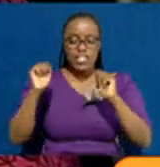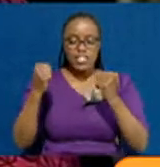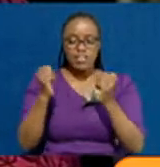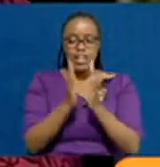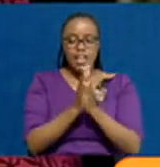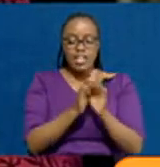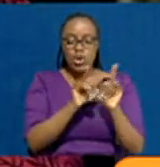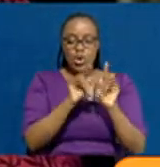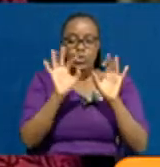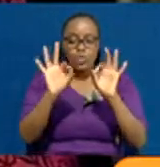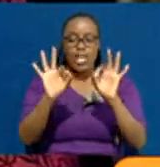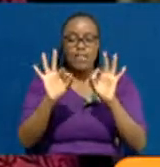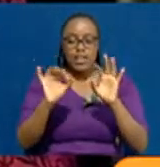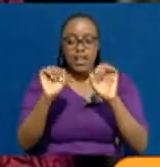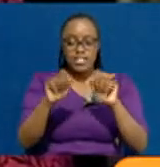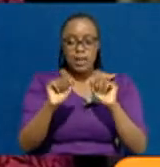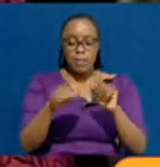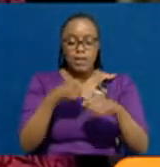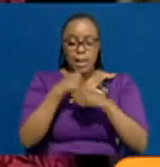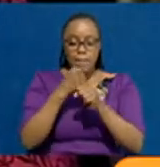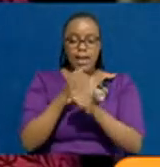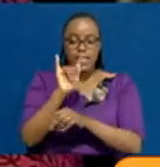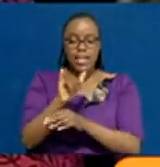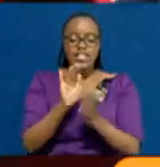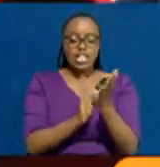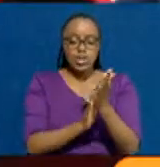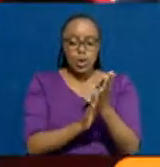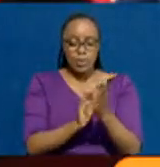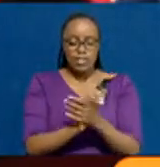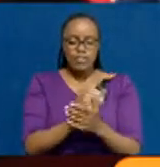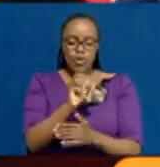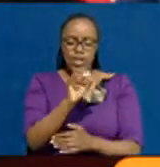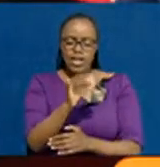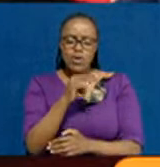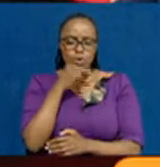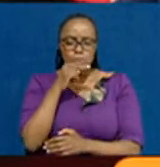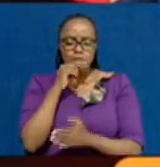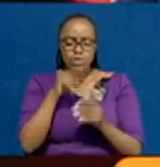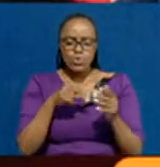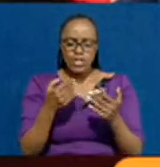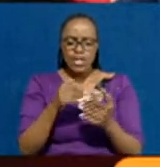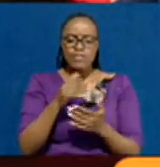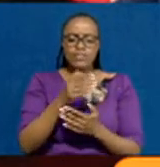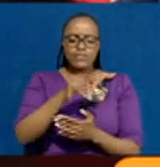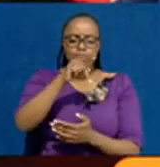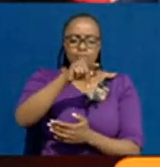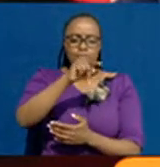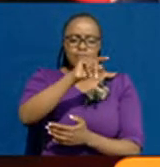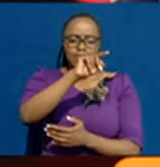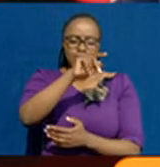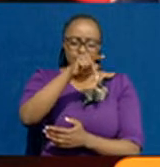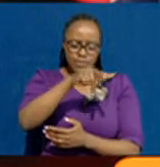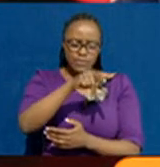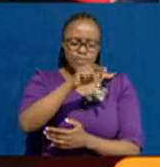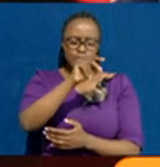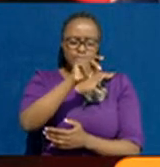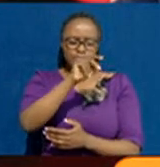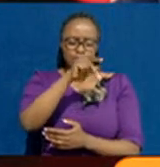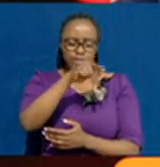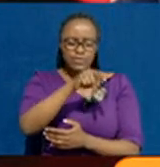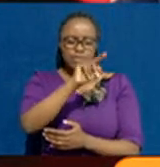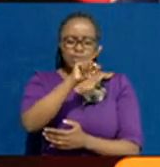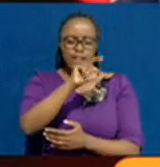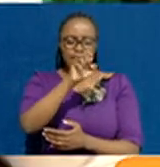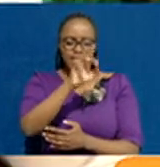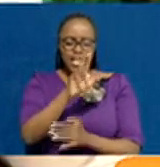and efficacy to actually make the recommendation. Let me take you back to what you just mentioned. So it's only Pfizer and Moderna for children below 12.